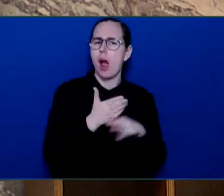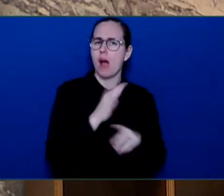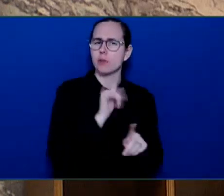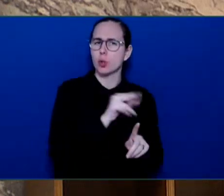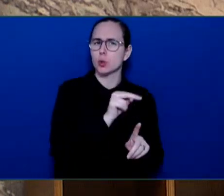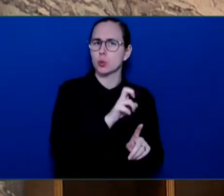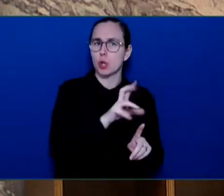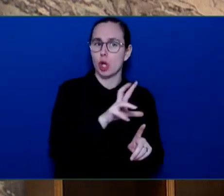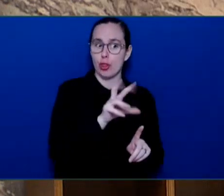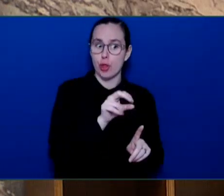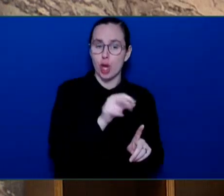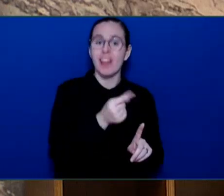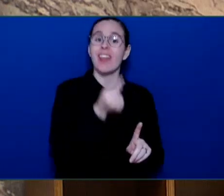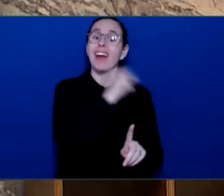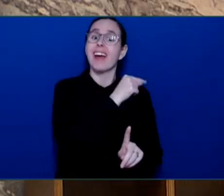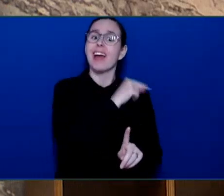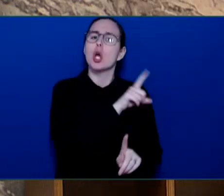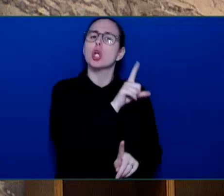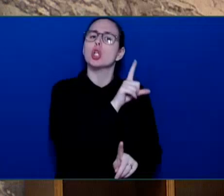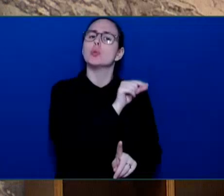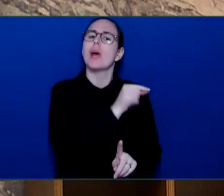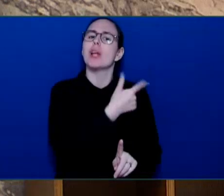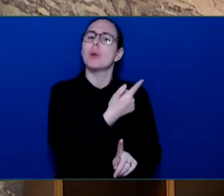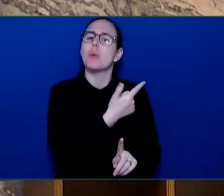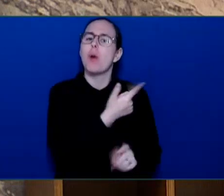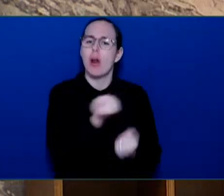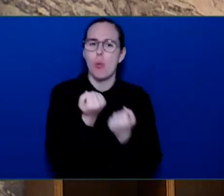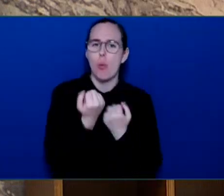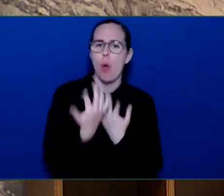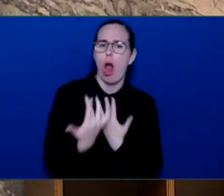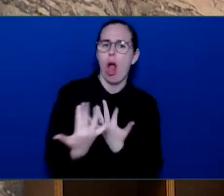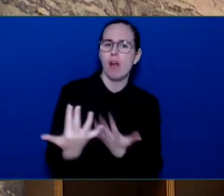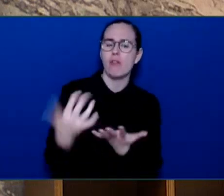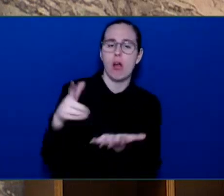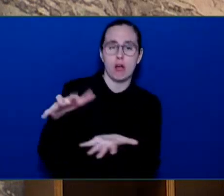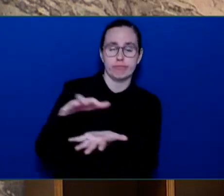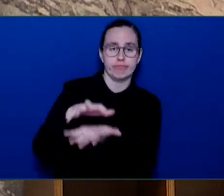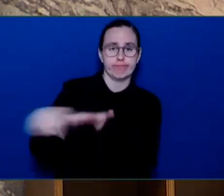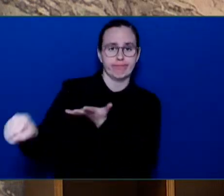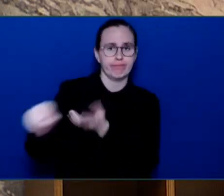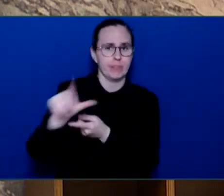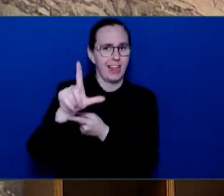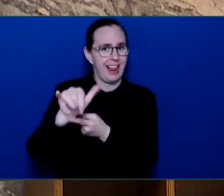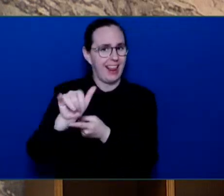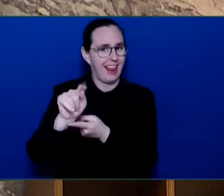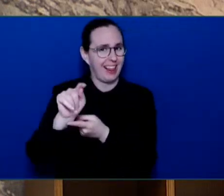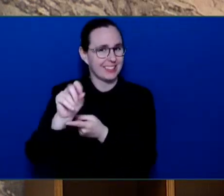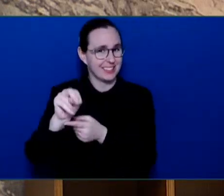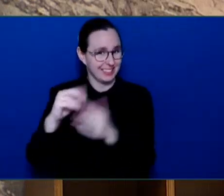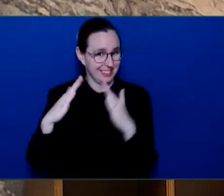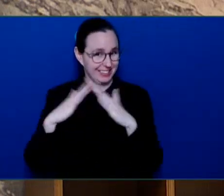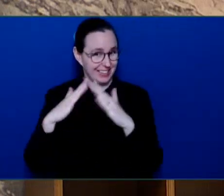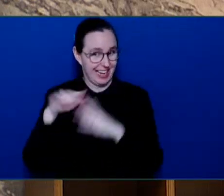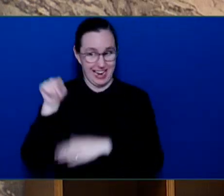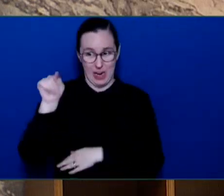Lytton and immediate surrounding area with a view to supporting the return to homes and community, end quote.